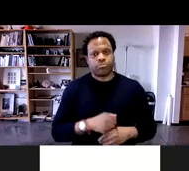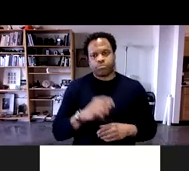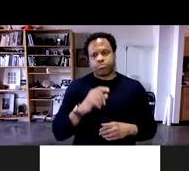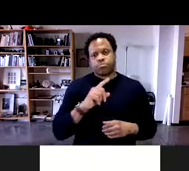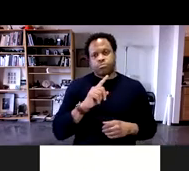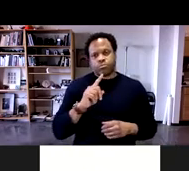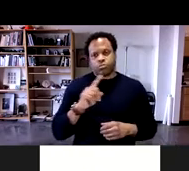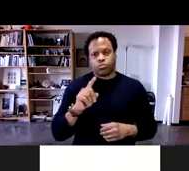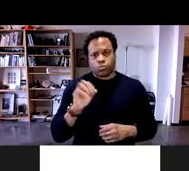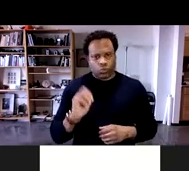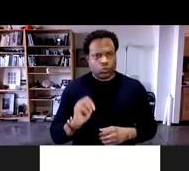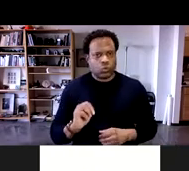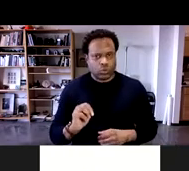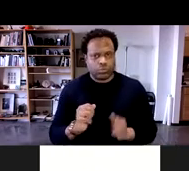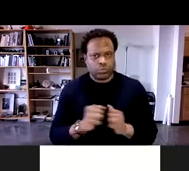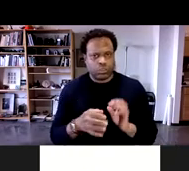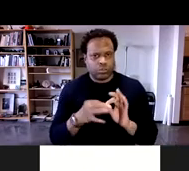English captions available.